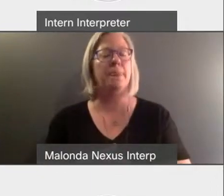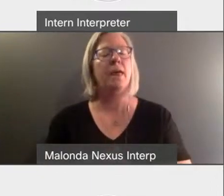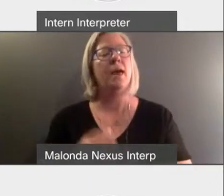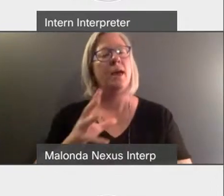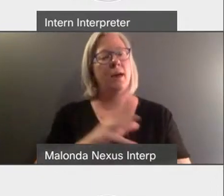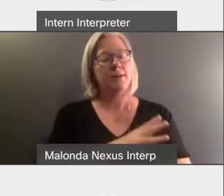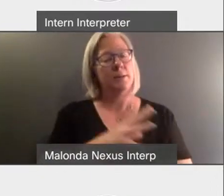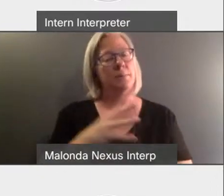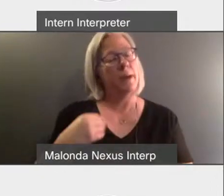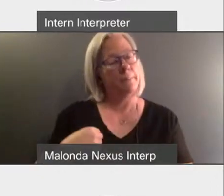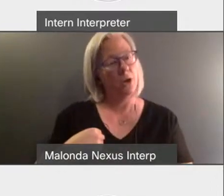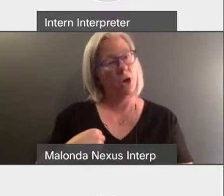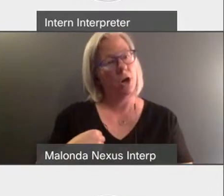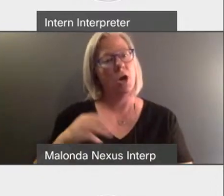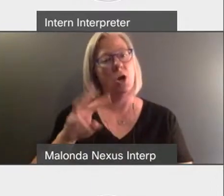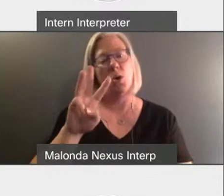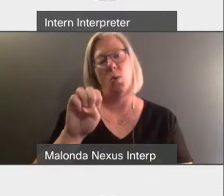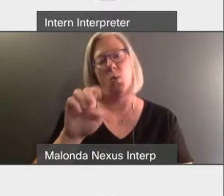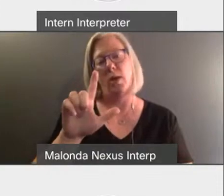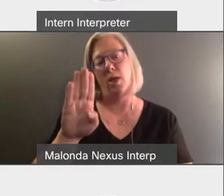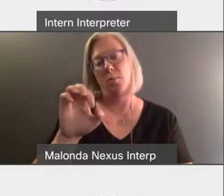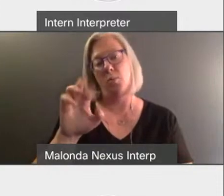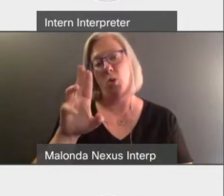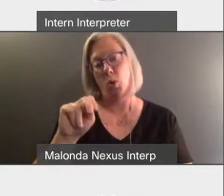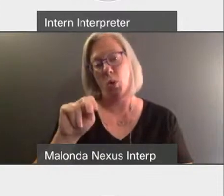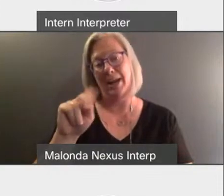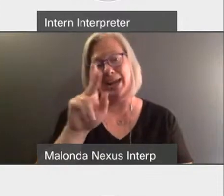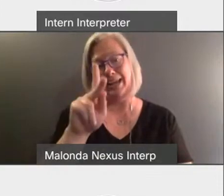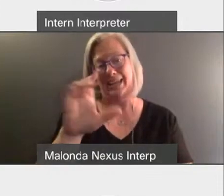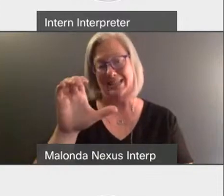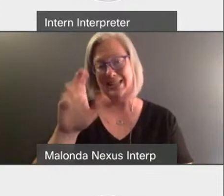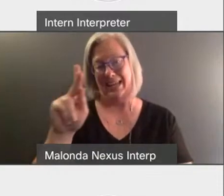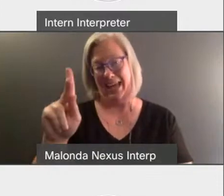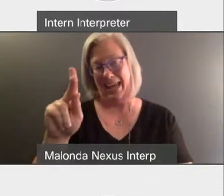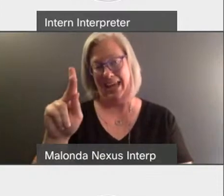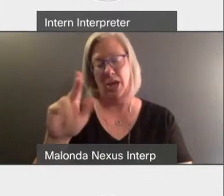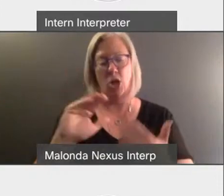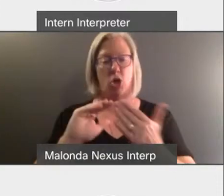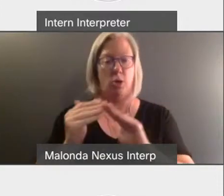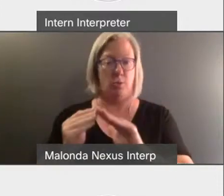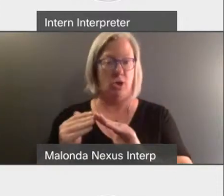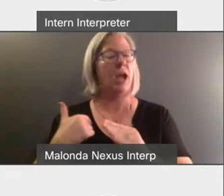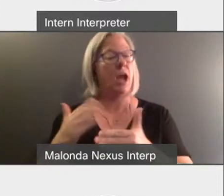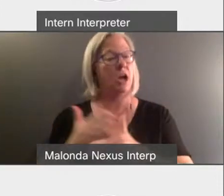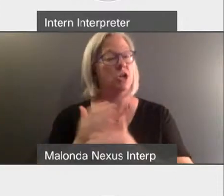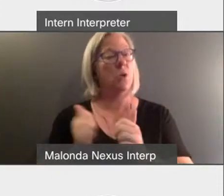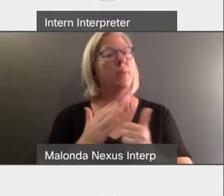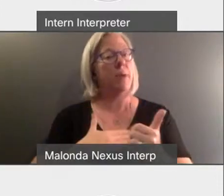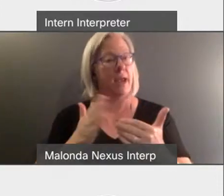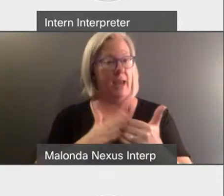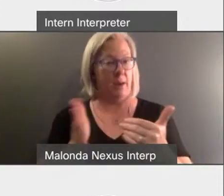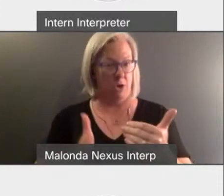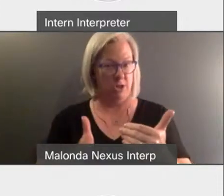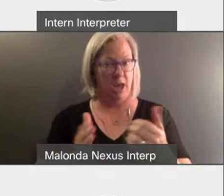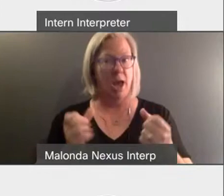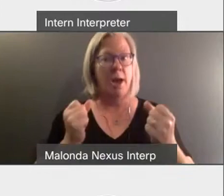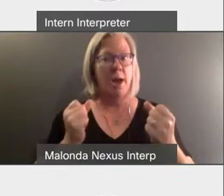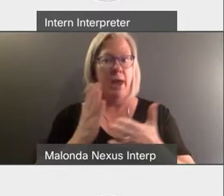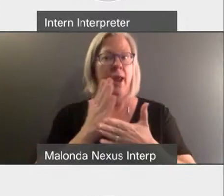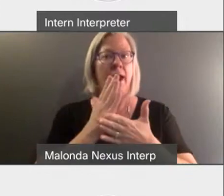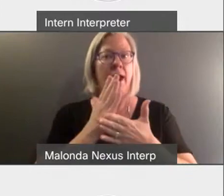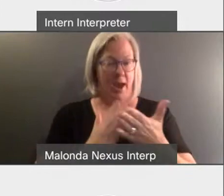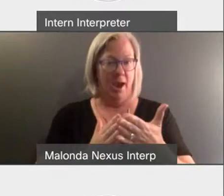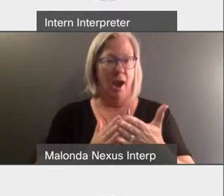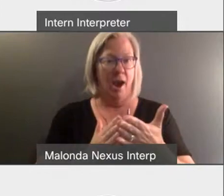member of the Wellborn KCK community, I share with my neighbors many aspects,